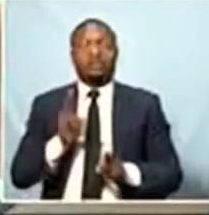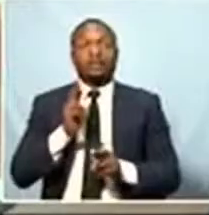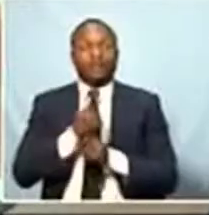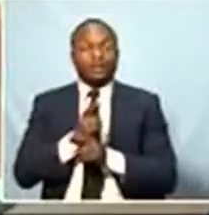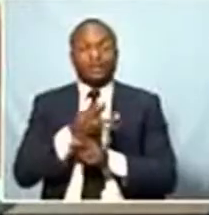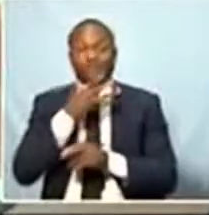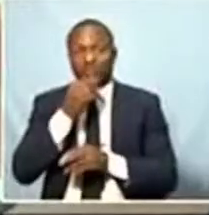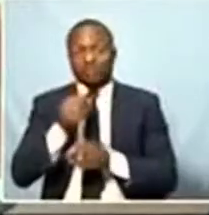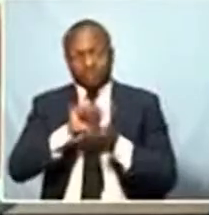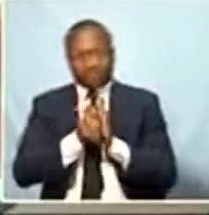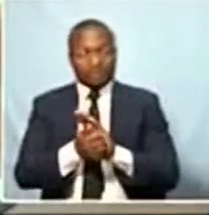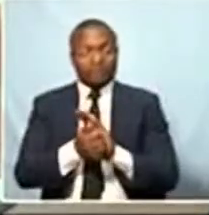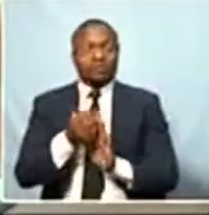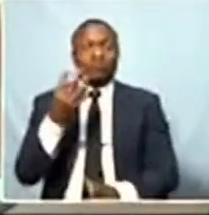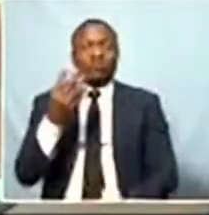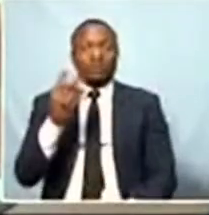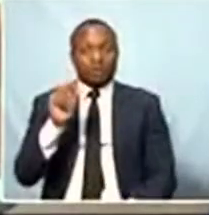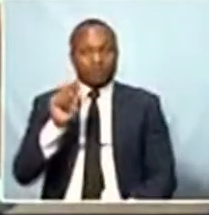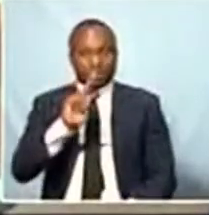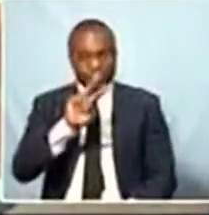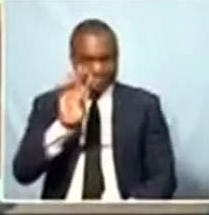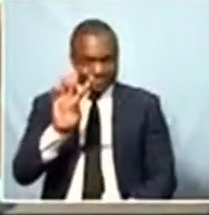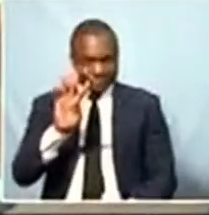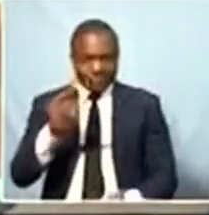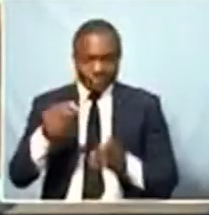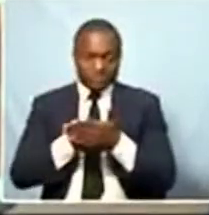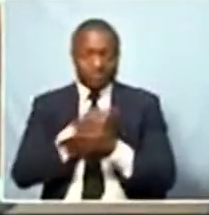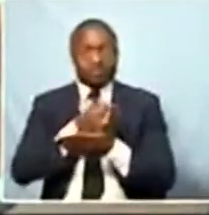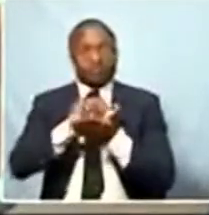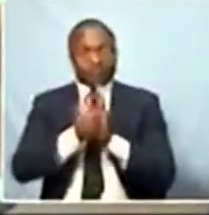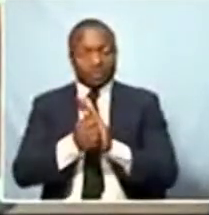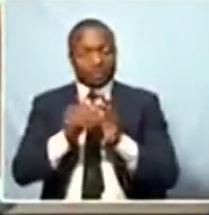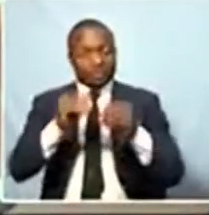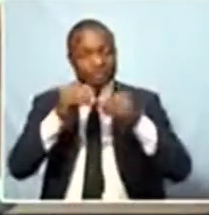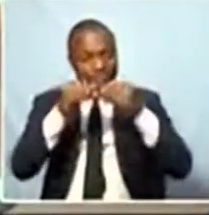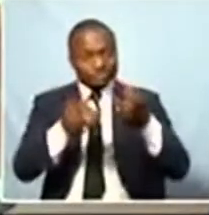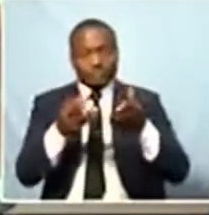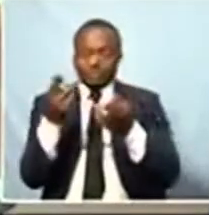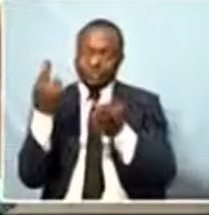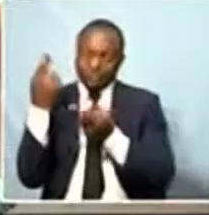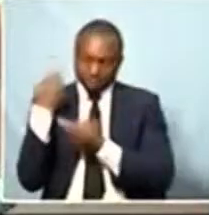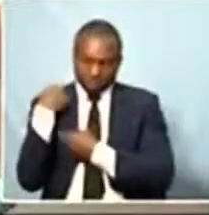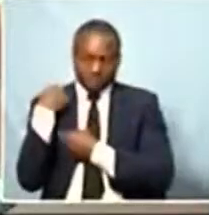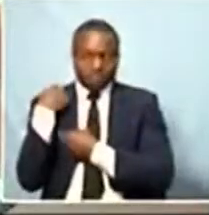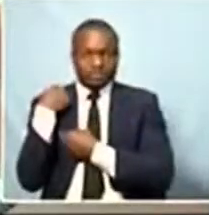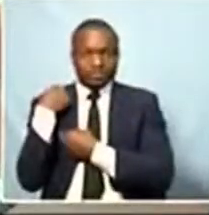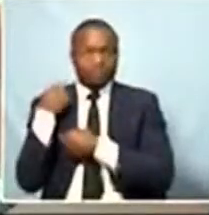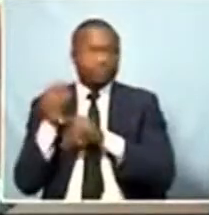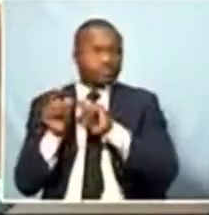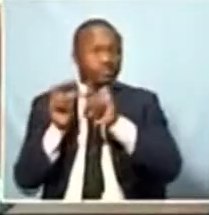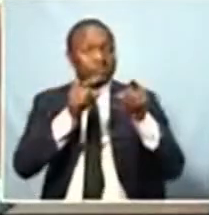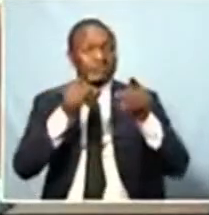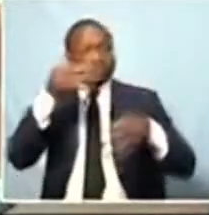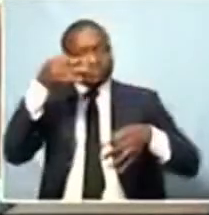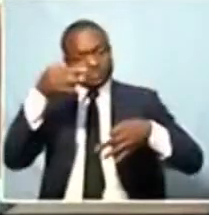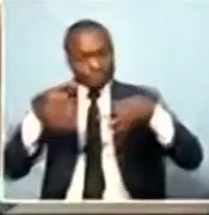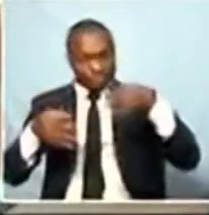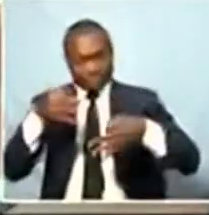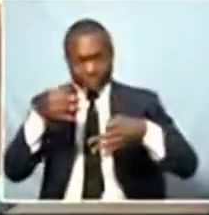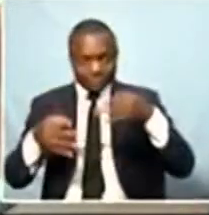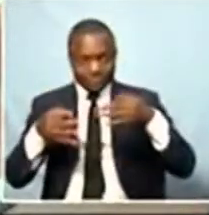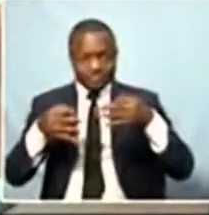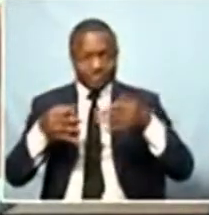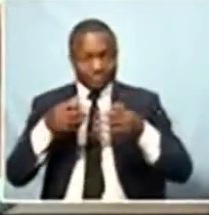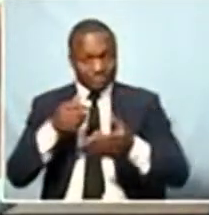2024 that repealed the old act, and in this new act we've now been given the mandate to go to court on behalf of victims